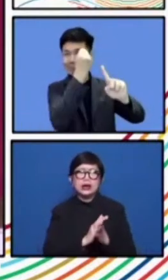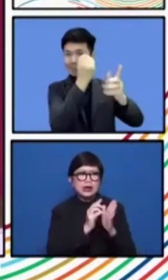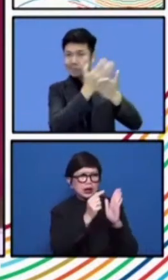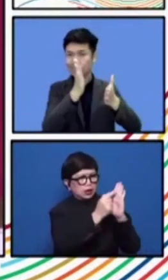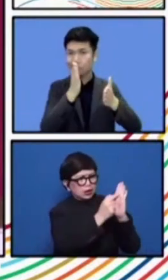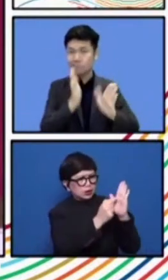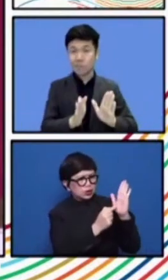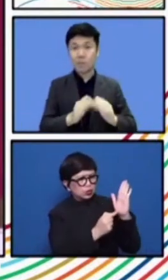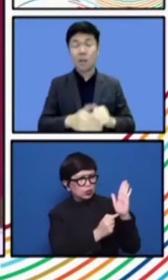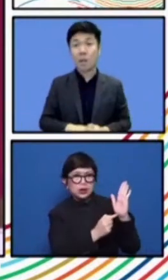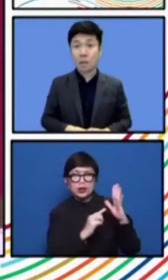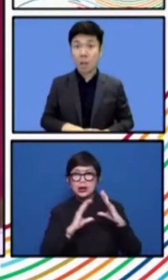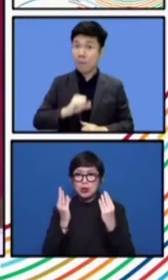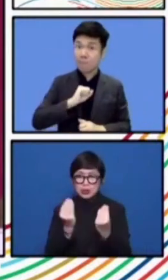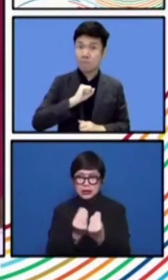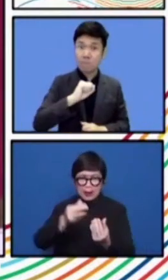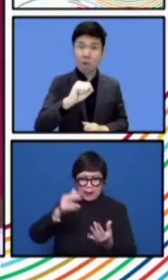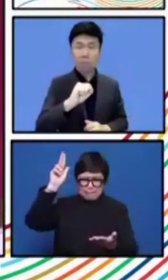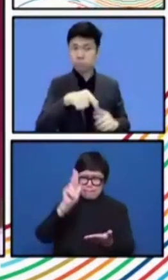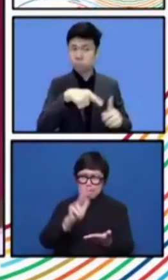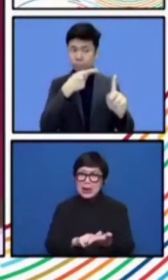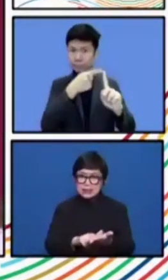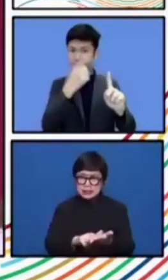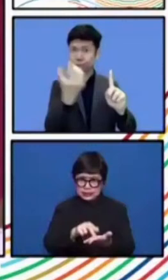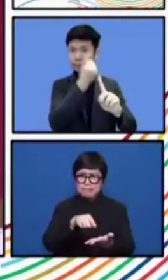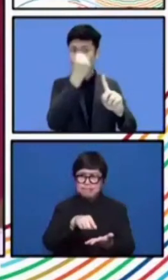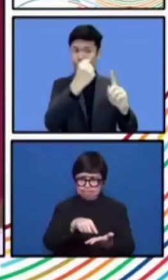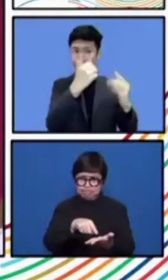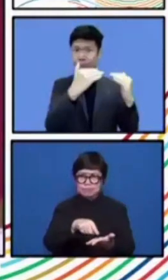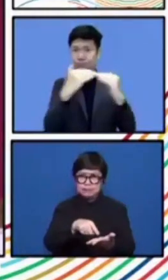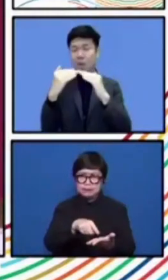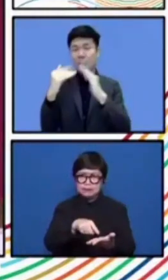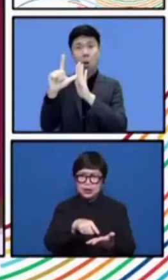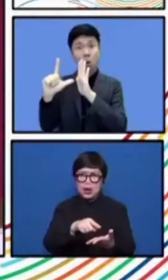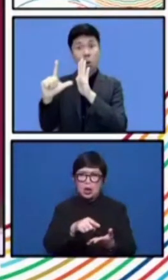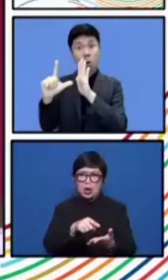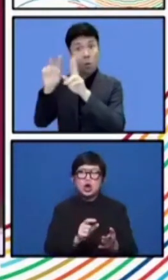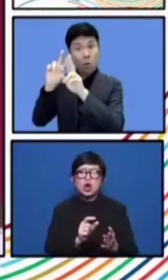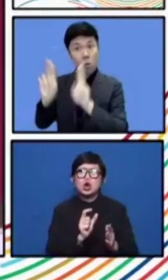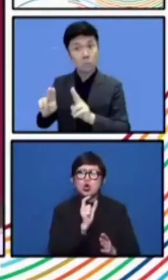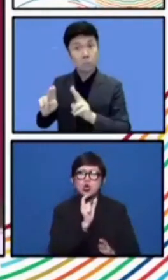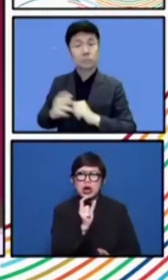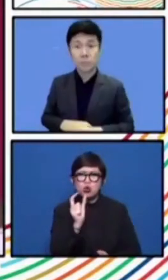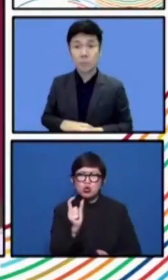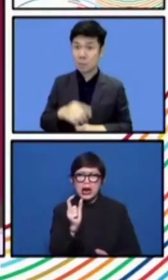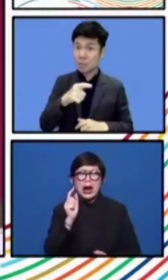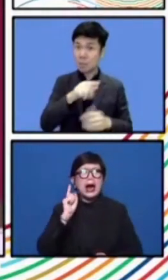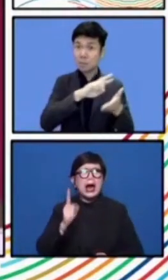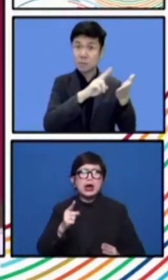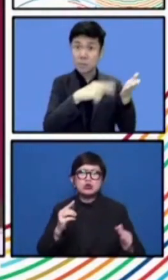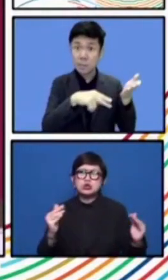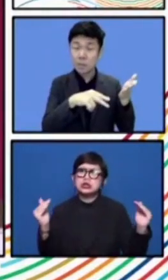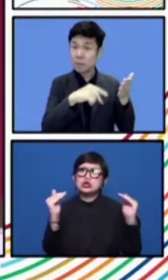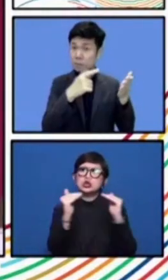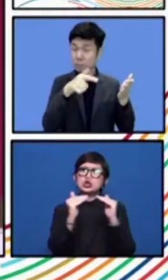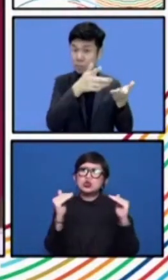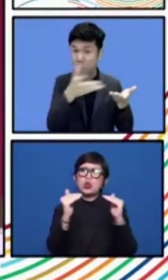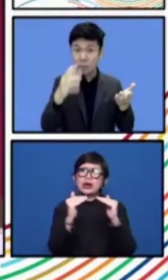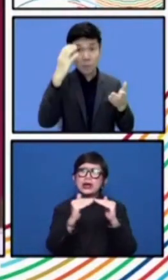according to other international law which is I think crpd State party has already rectified